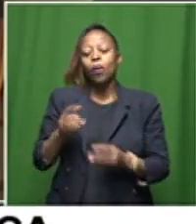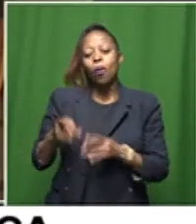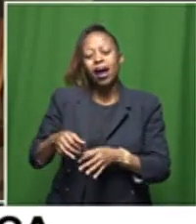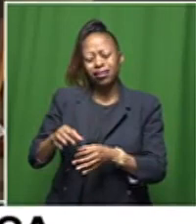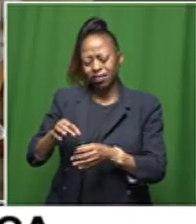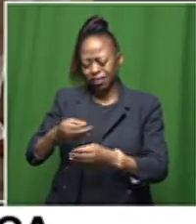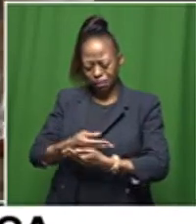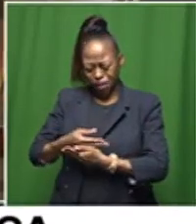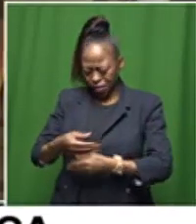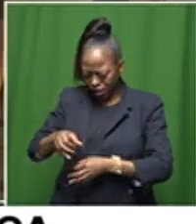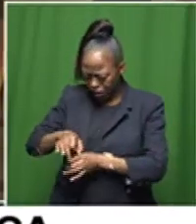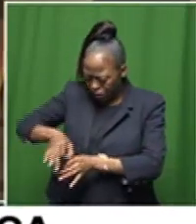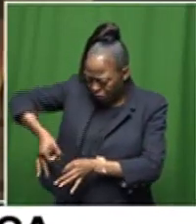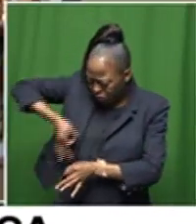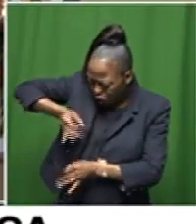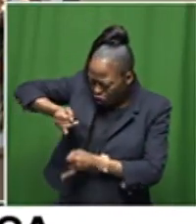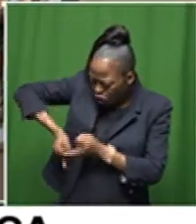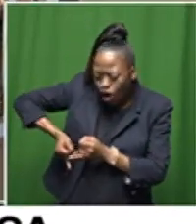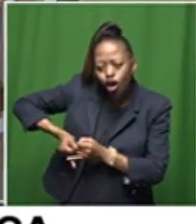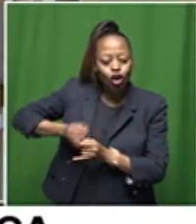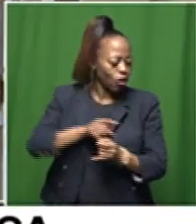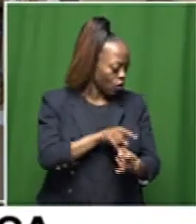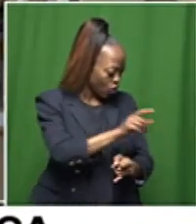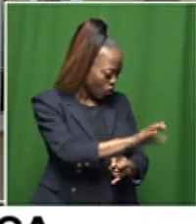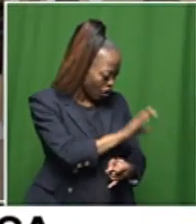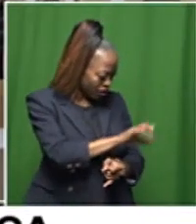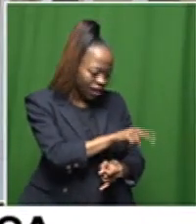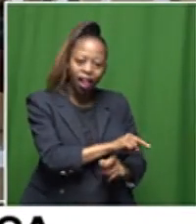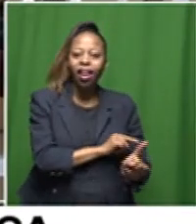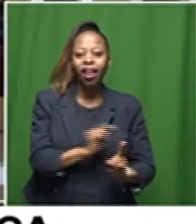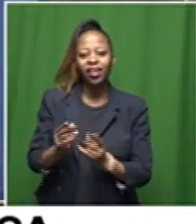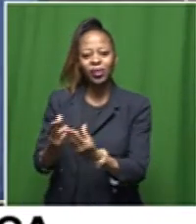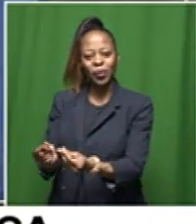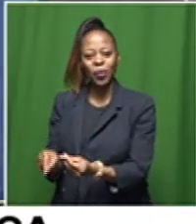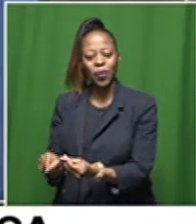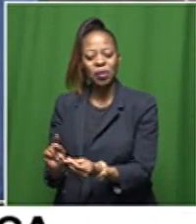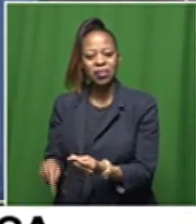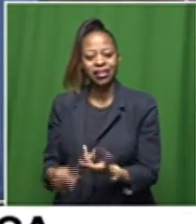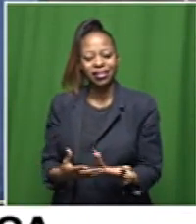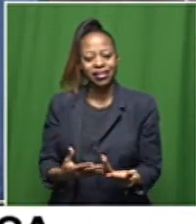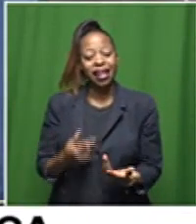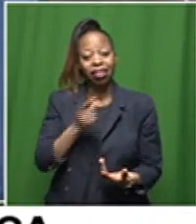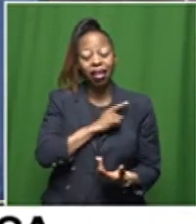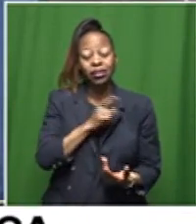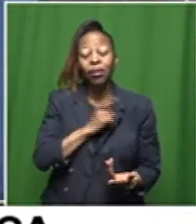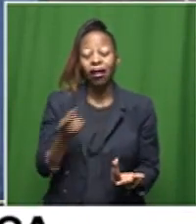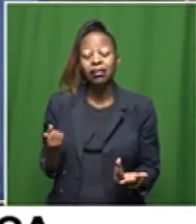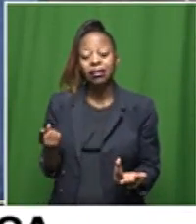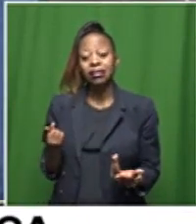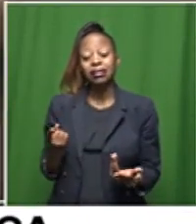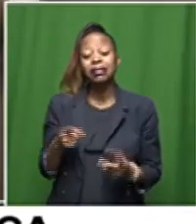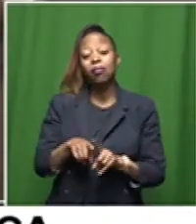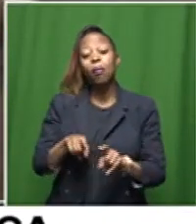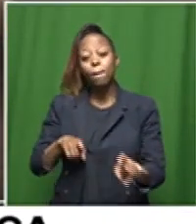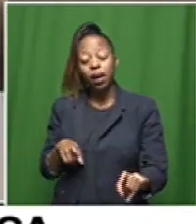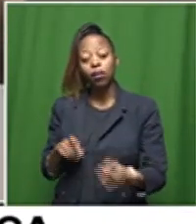have to cancel the elective or the plan. So that is what is continuously making that these